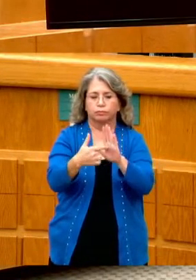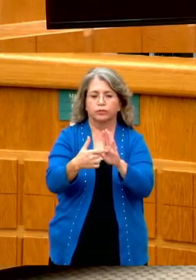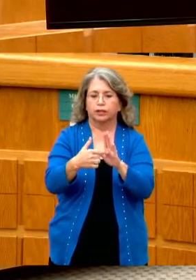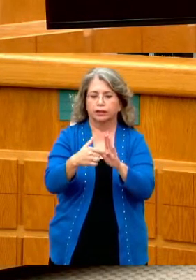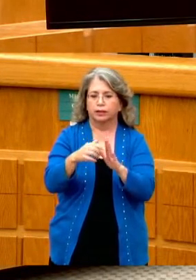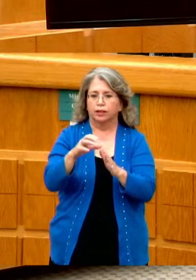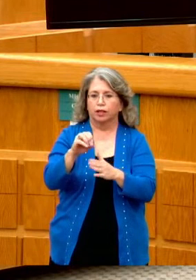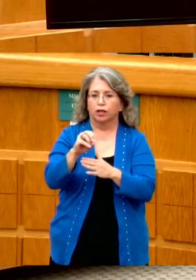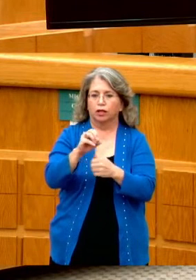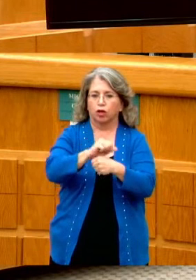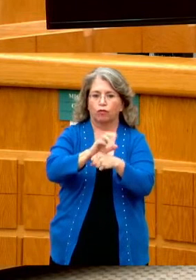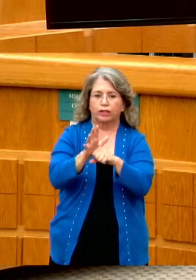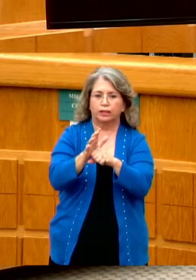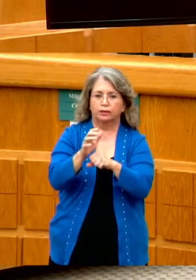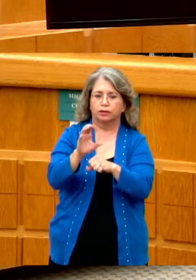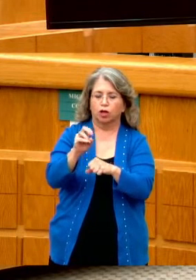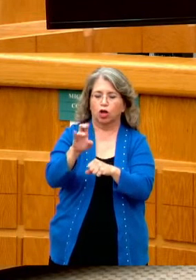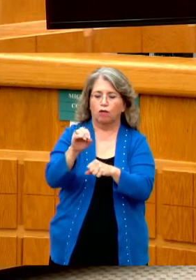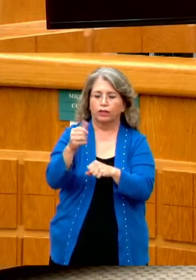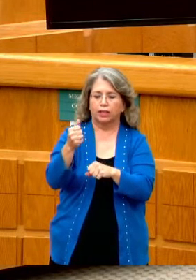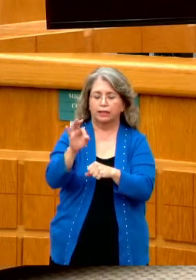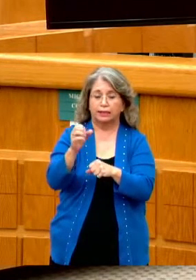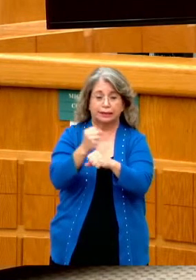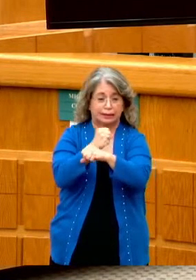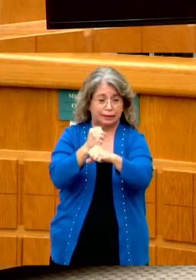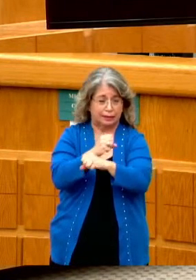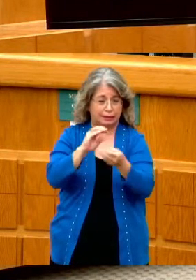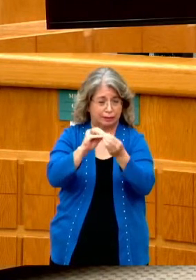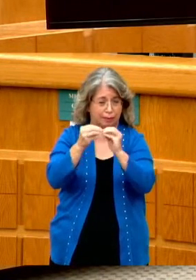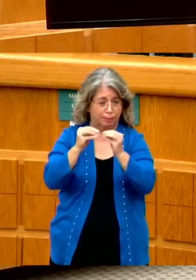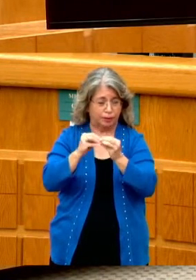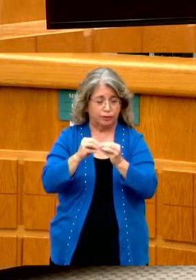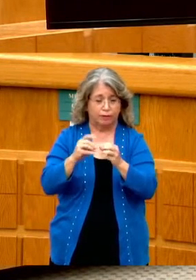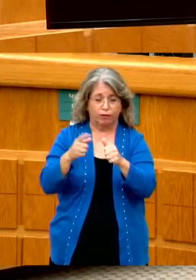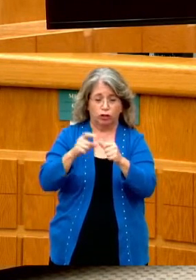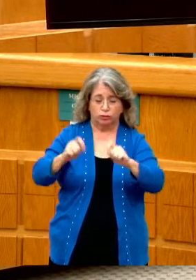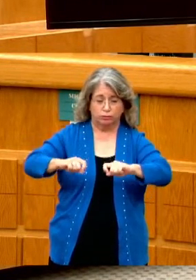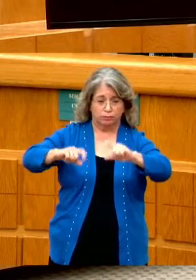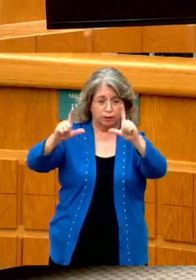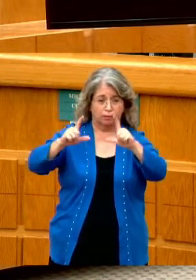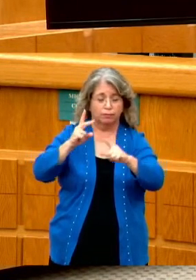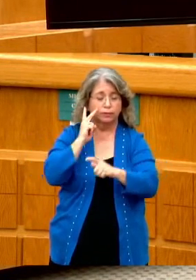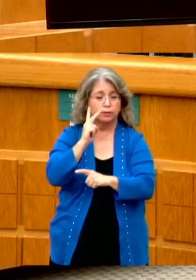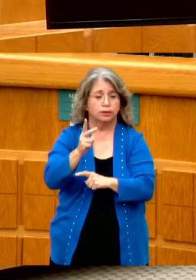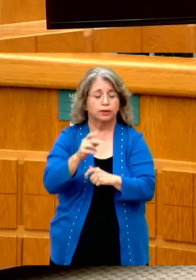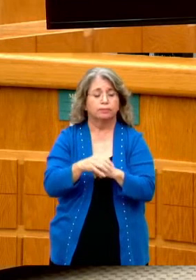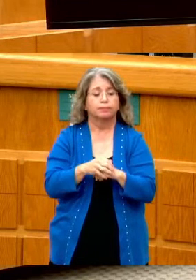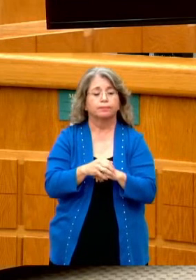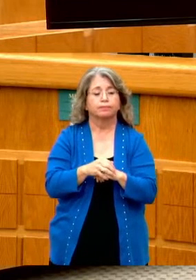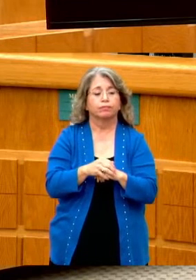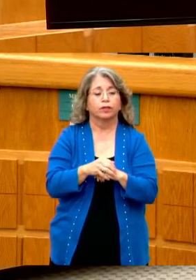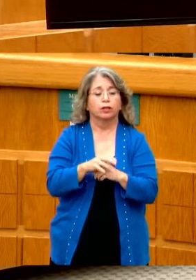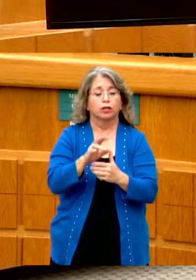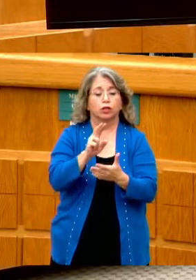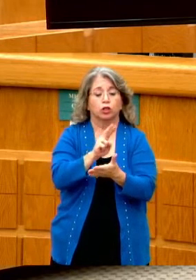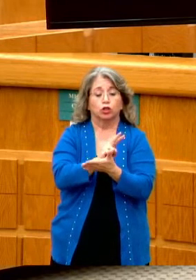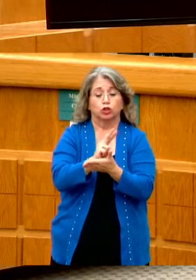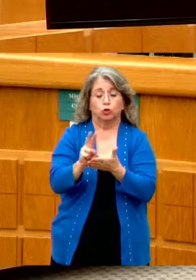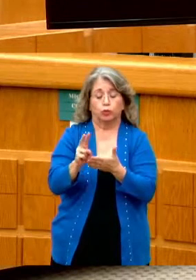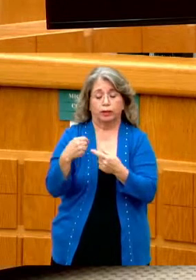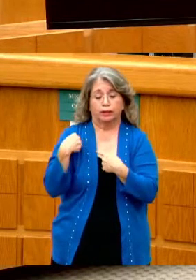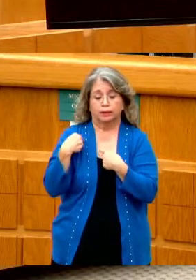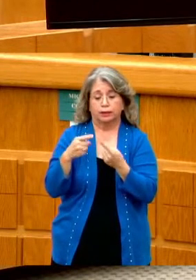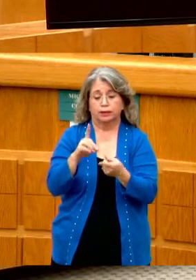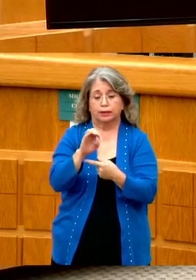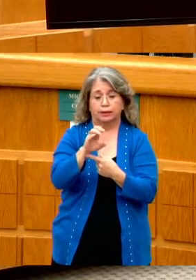slide, please. So on the first slide, what you're going to see is the 2 weeks from December